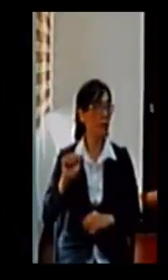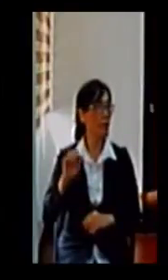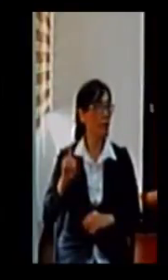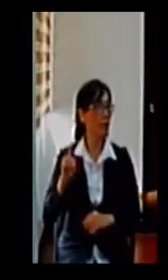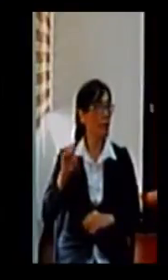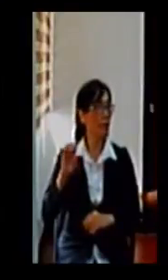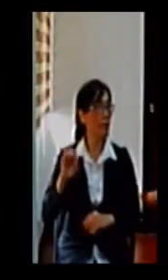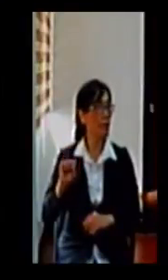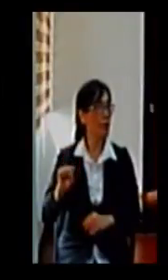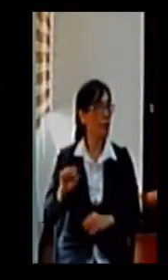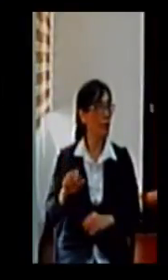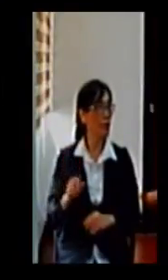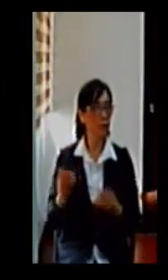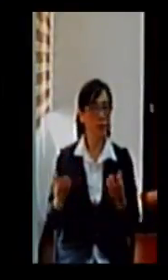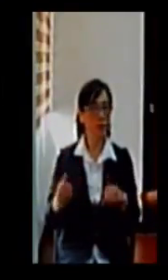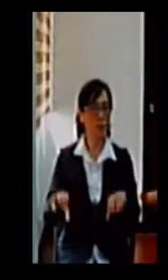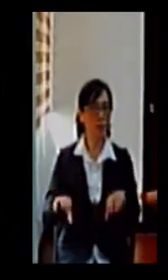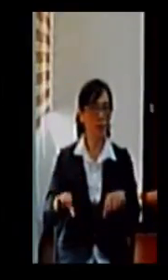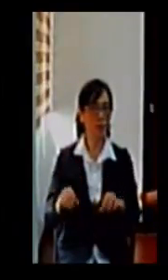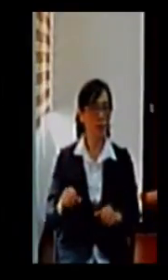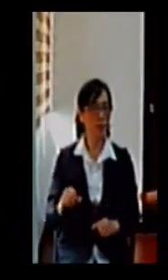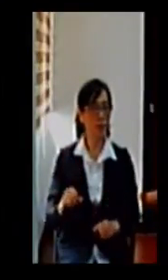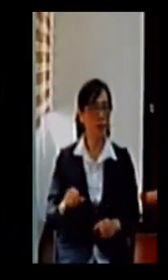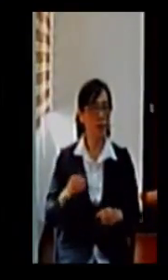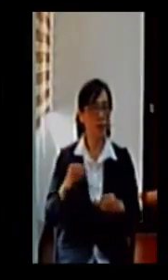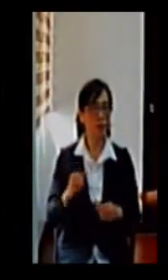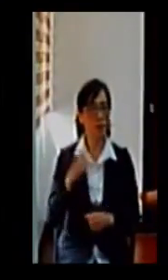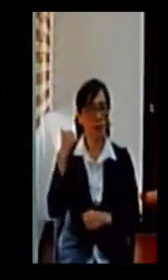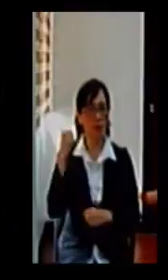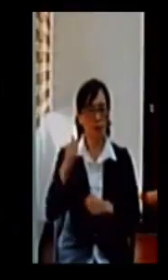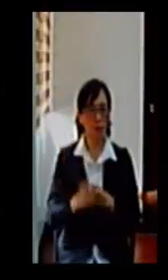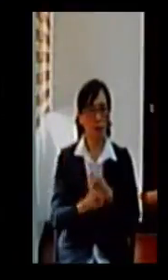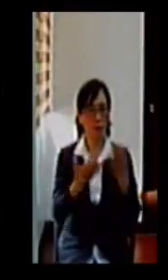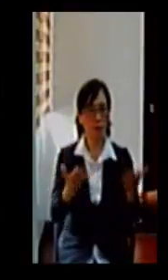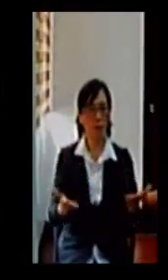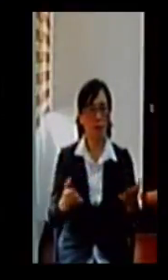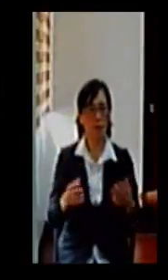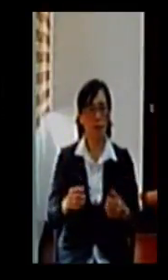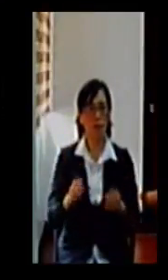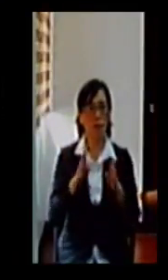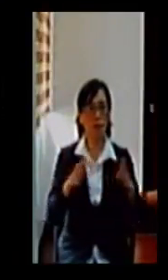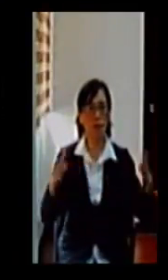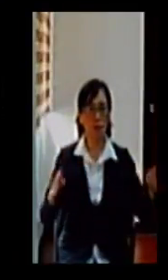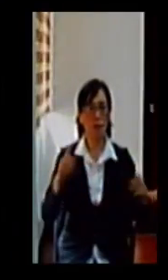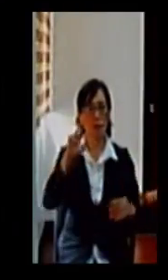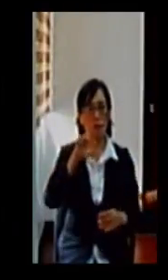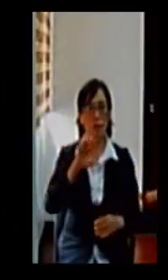cause of that. The other contributing factor, when the big logging companies have gone,